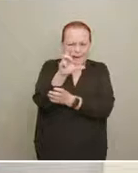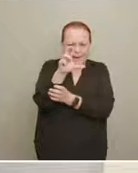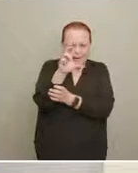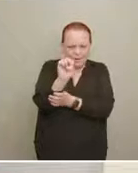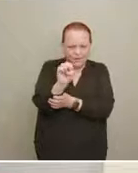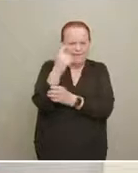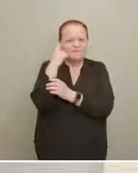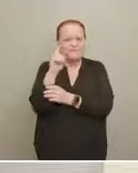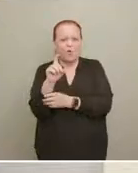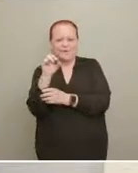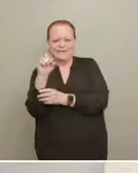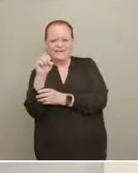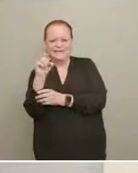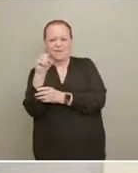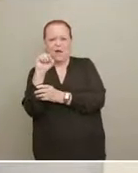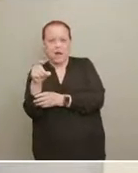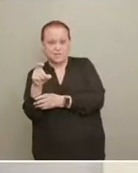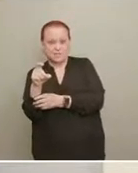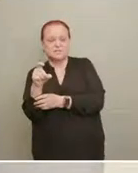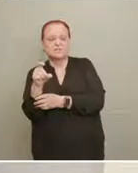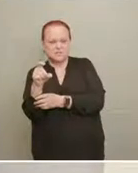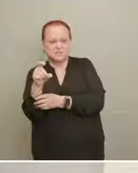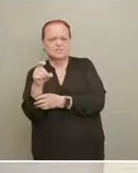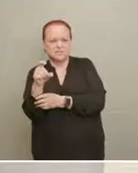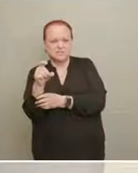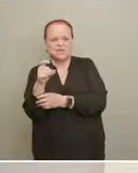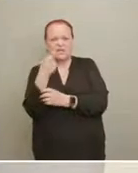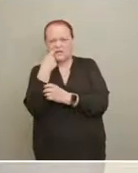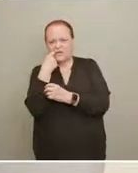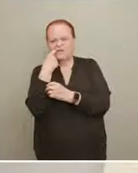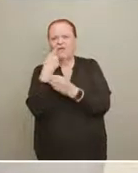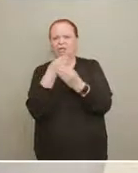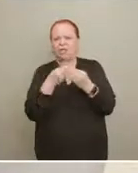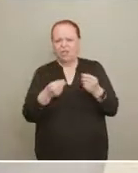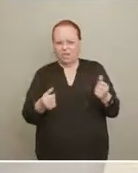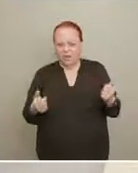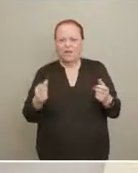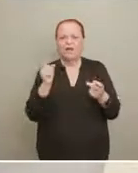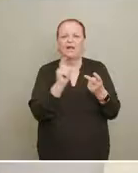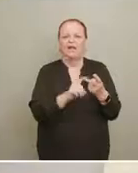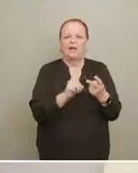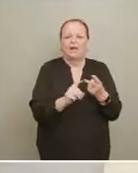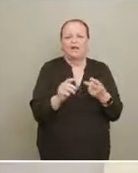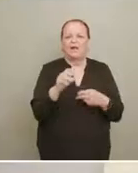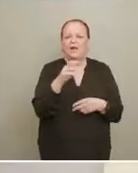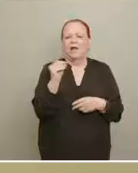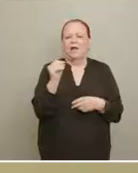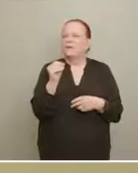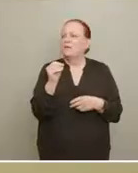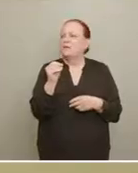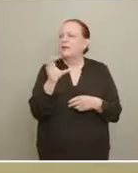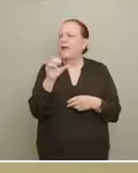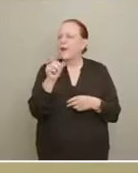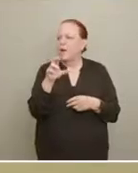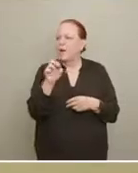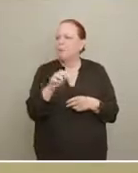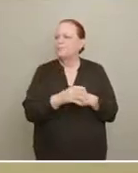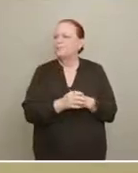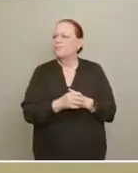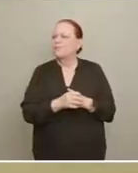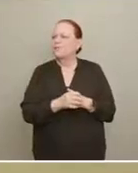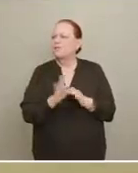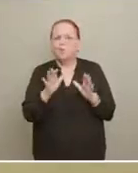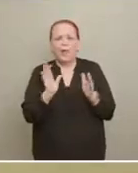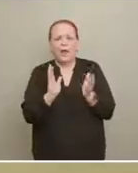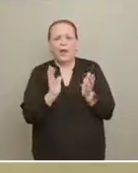and for addiction treatment. So tell us about how is this going to support the overall health of Orange County? That is a great question, Supervisor,